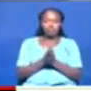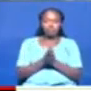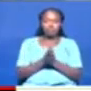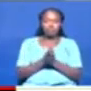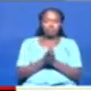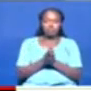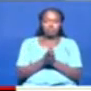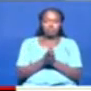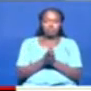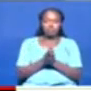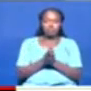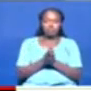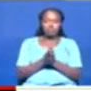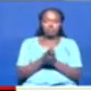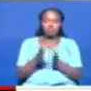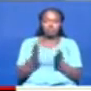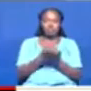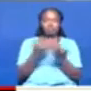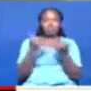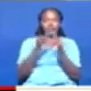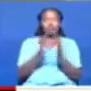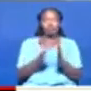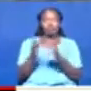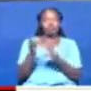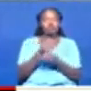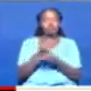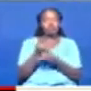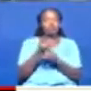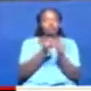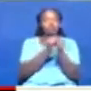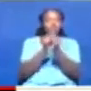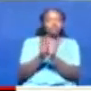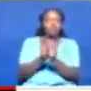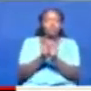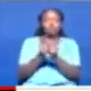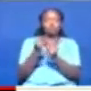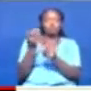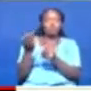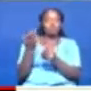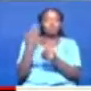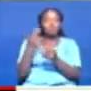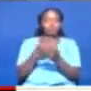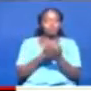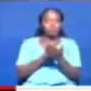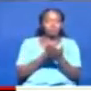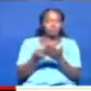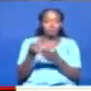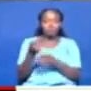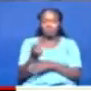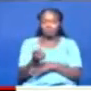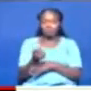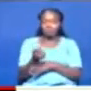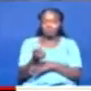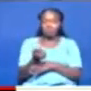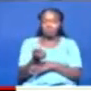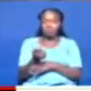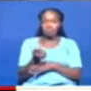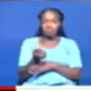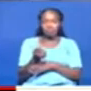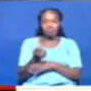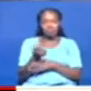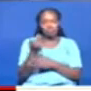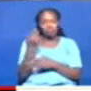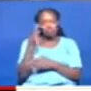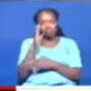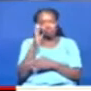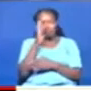Gald are some of the players who have been training together for the last few weeks in readiness for the season opener. I don't think there's any secret. It's